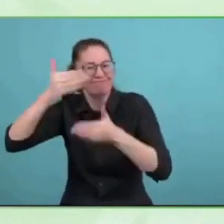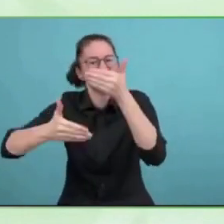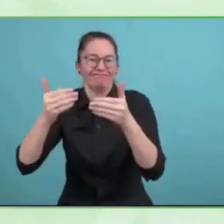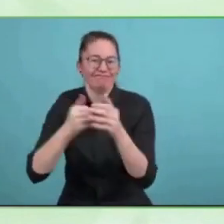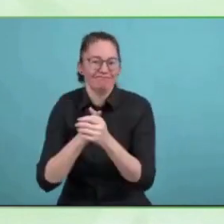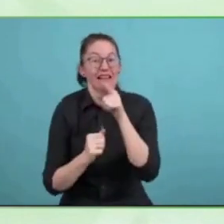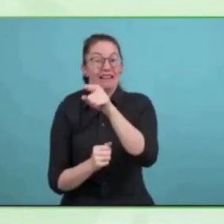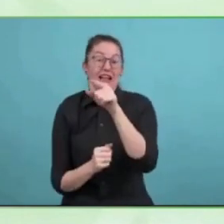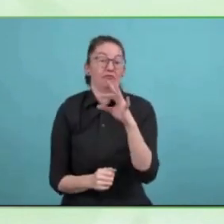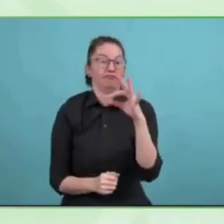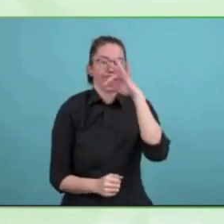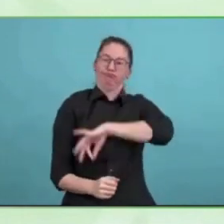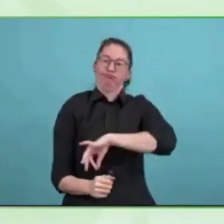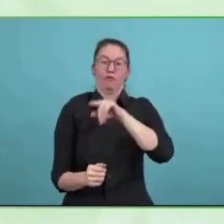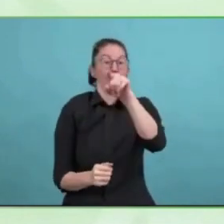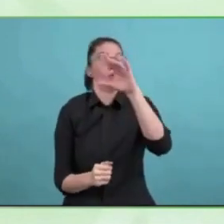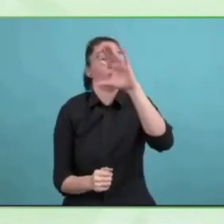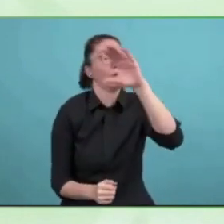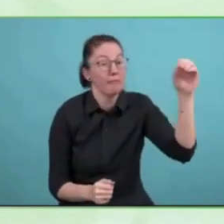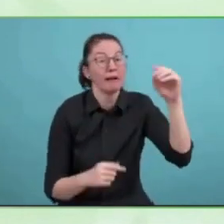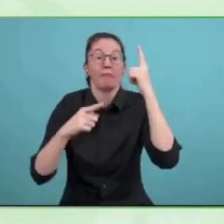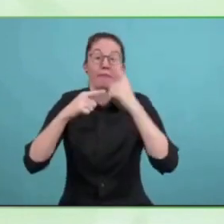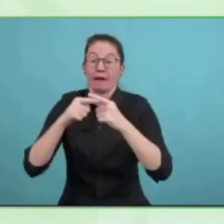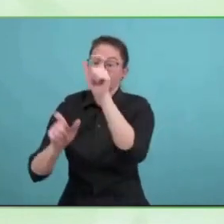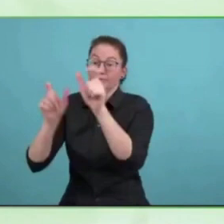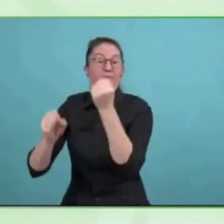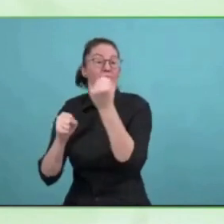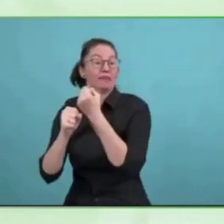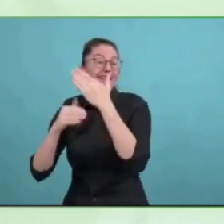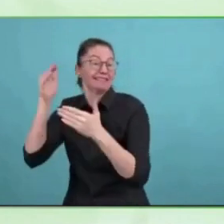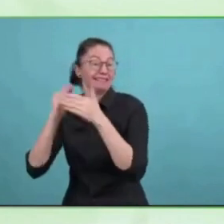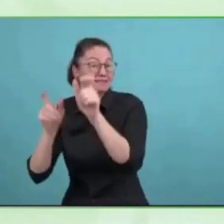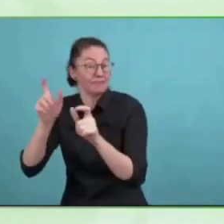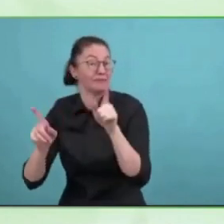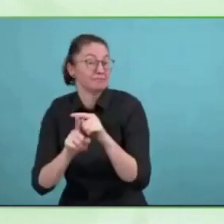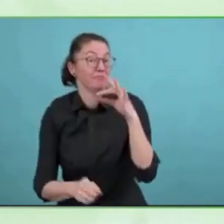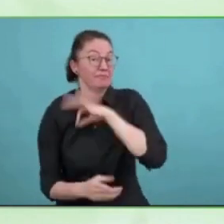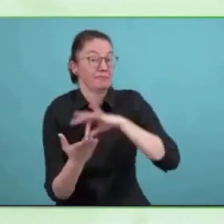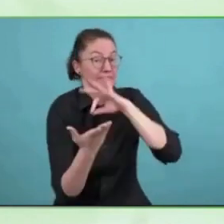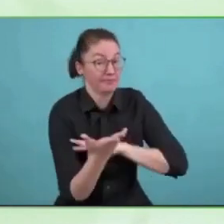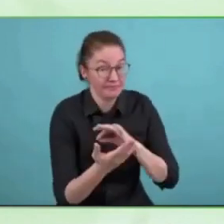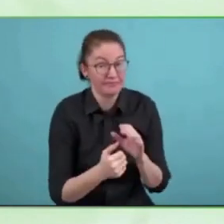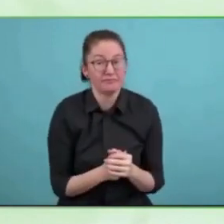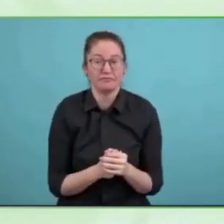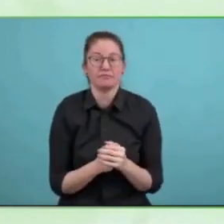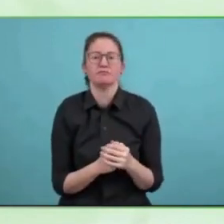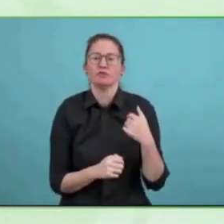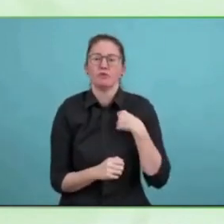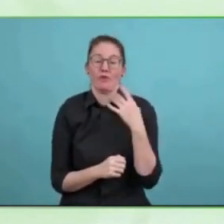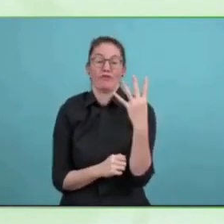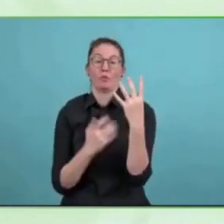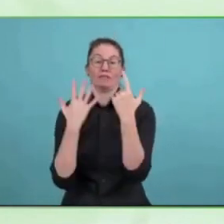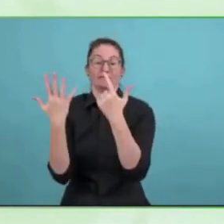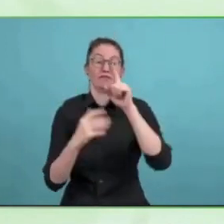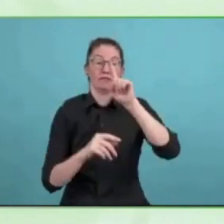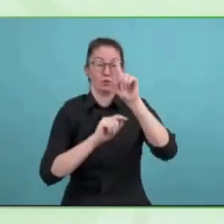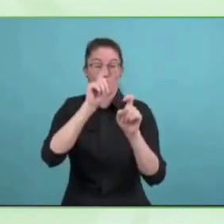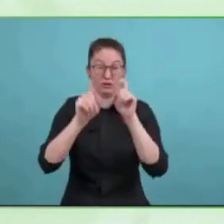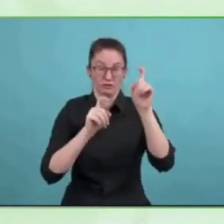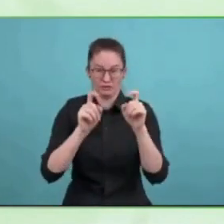can then share that information with companies locally, should they choose to do so, because of course this is a confidential